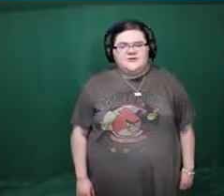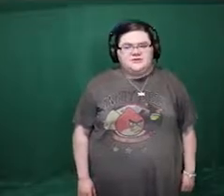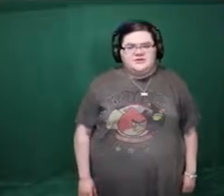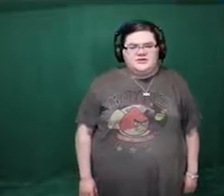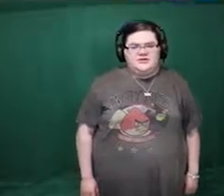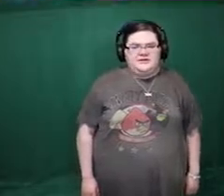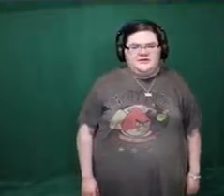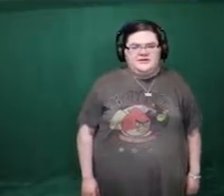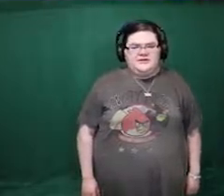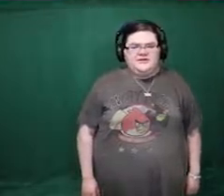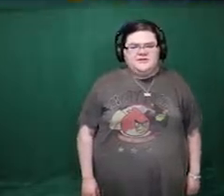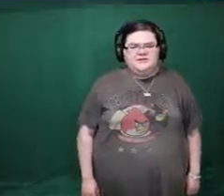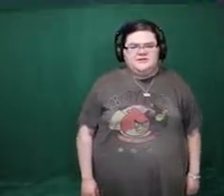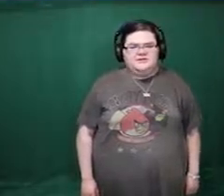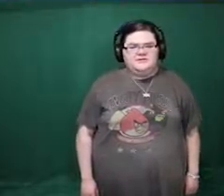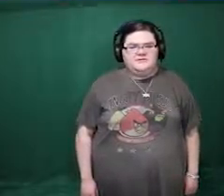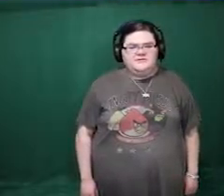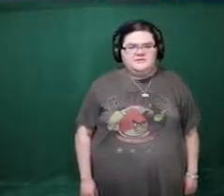Okay, just make sure to jump on these.